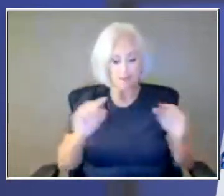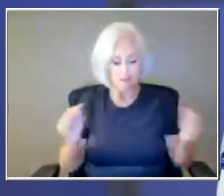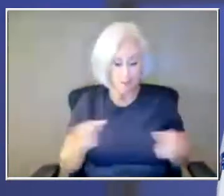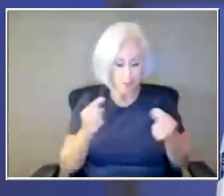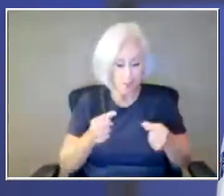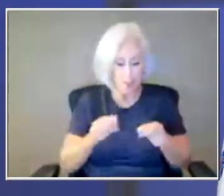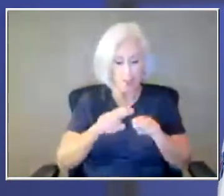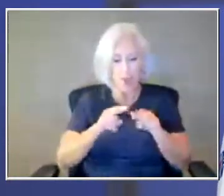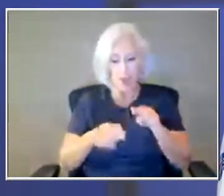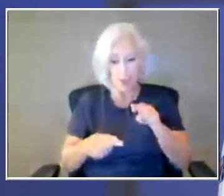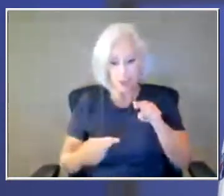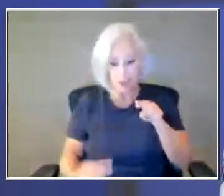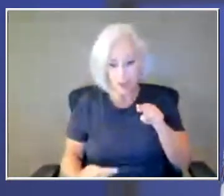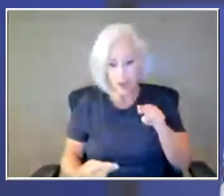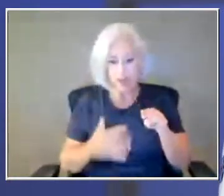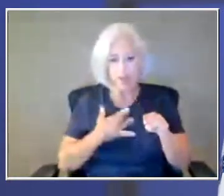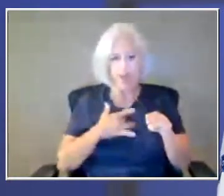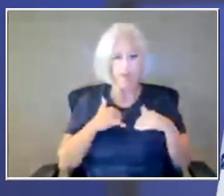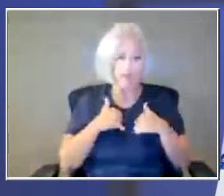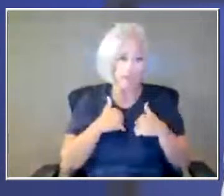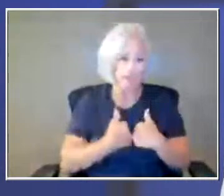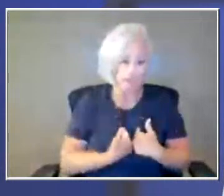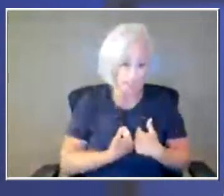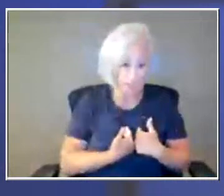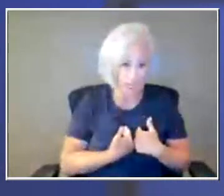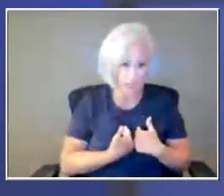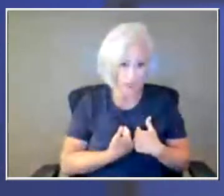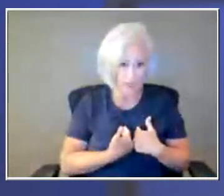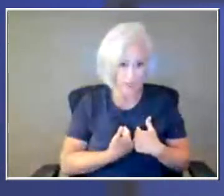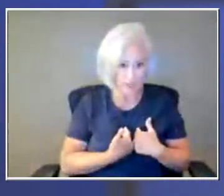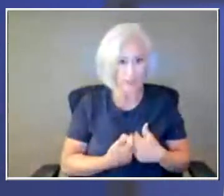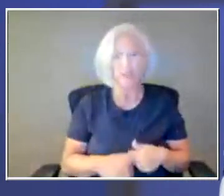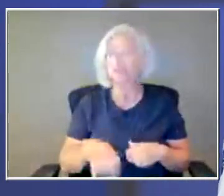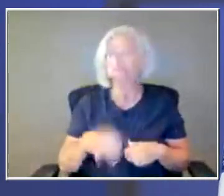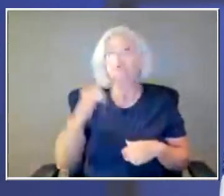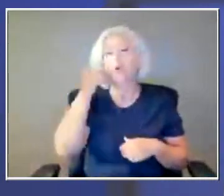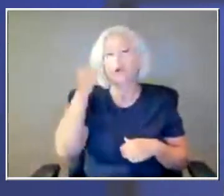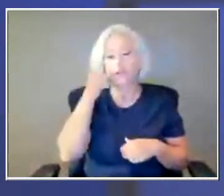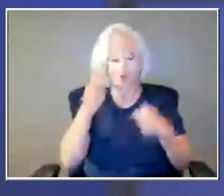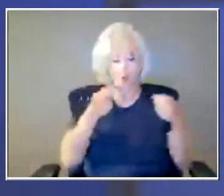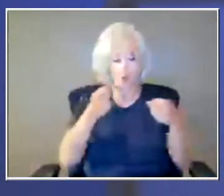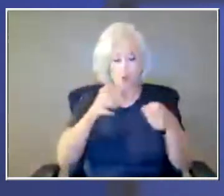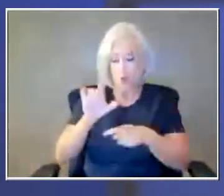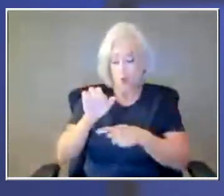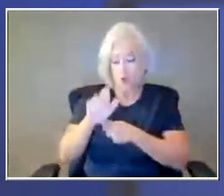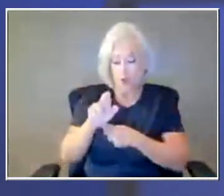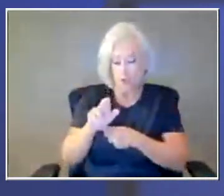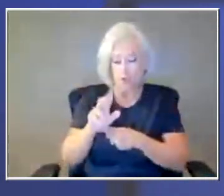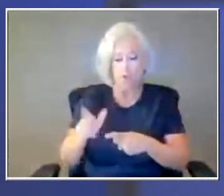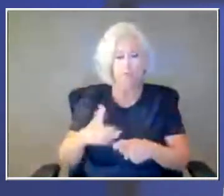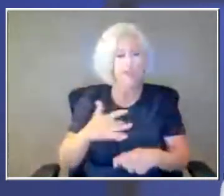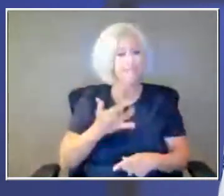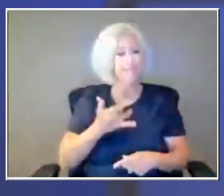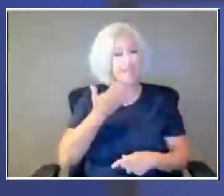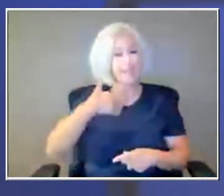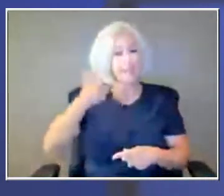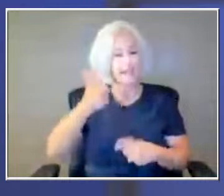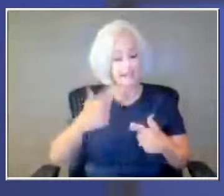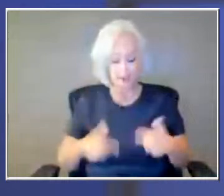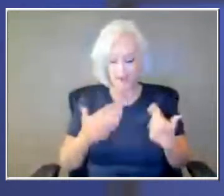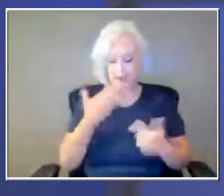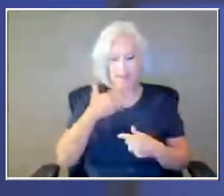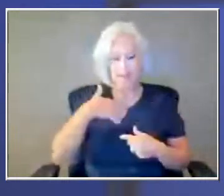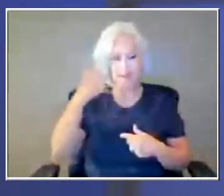controlling their cancer in a comprehensive way helps them to live better. There are always these off-target effects that also are the trade-offs